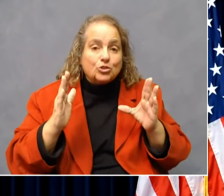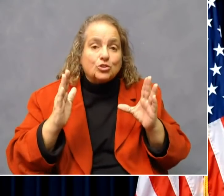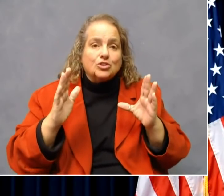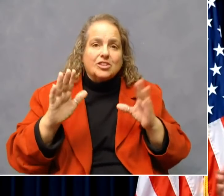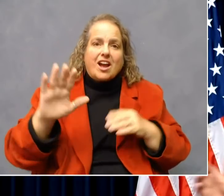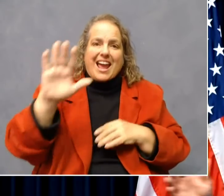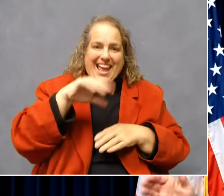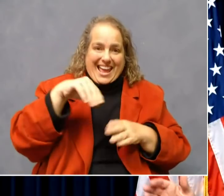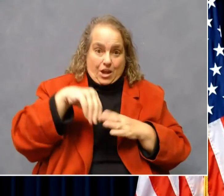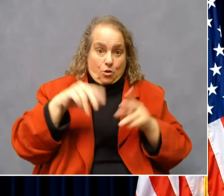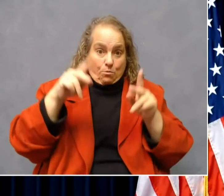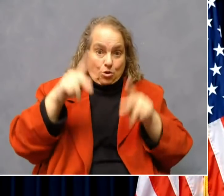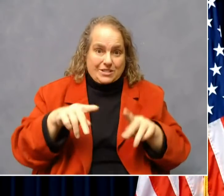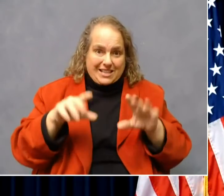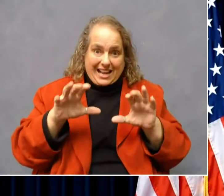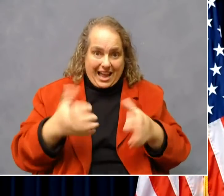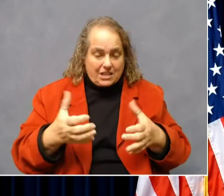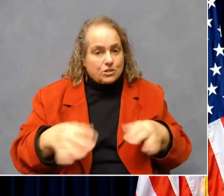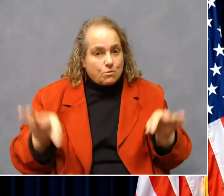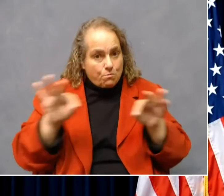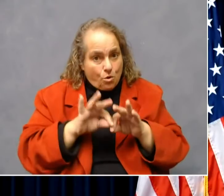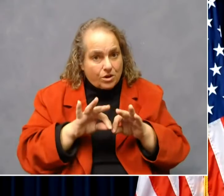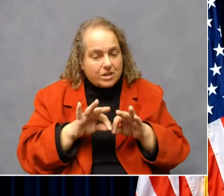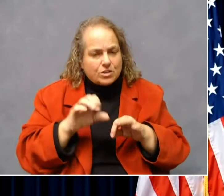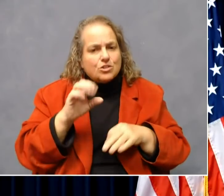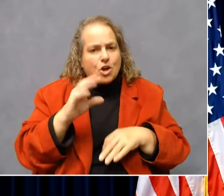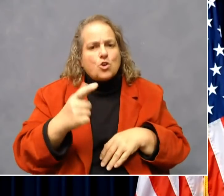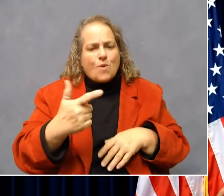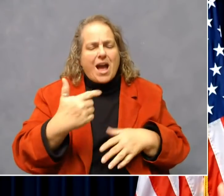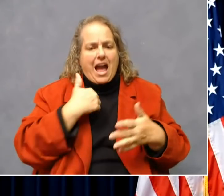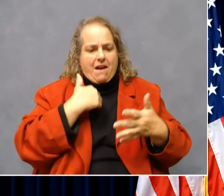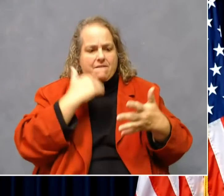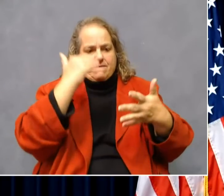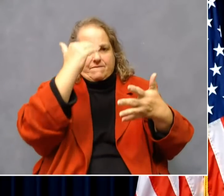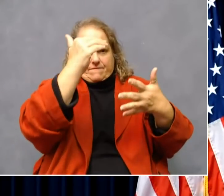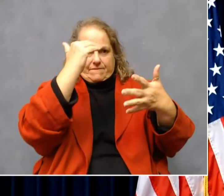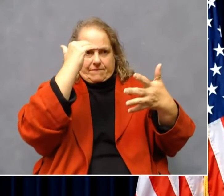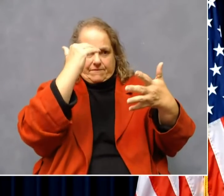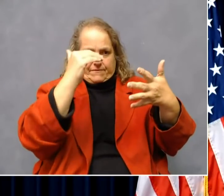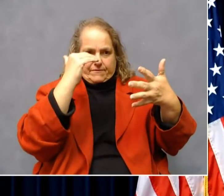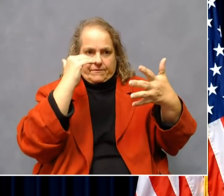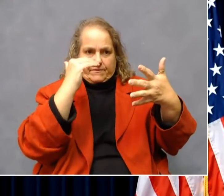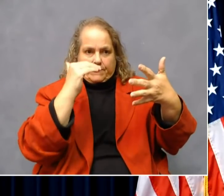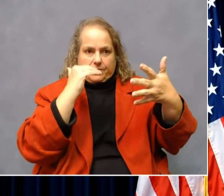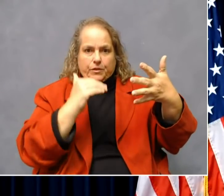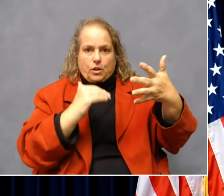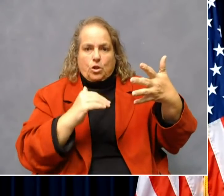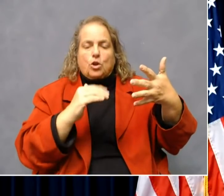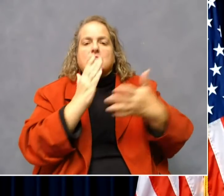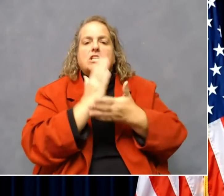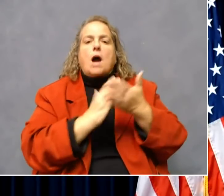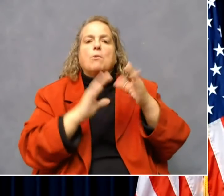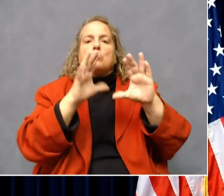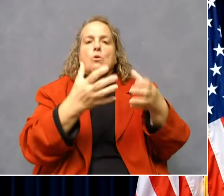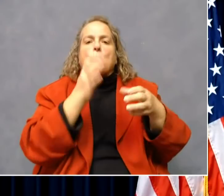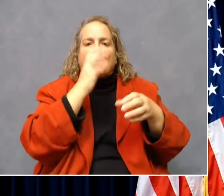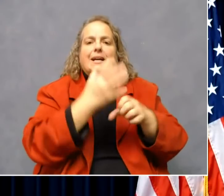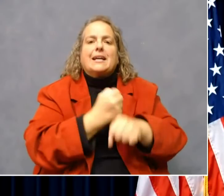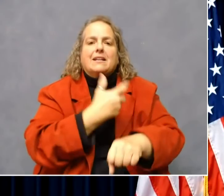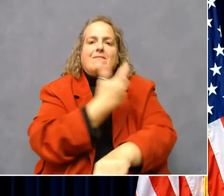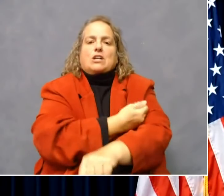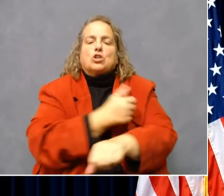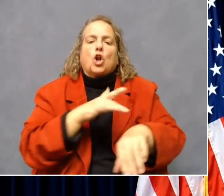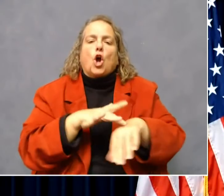classes, that there's going to be these some groups that get the vaccine earlier than others. But I think everybody will